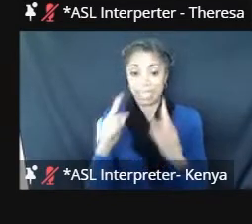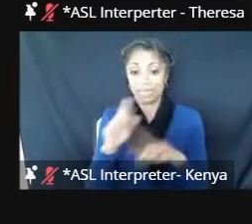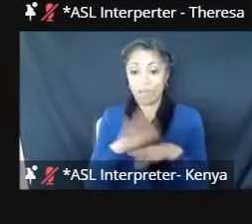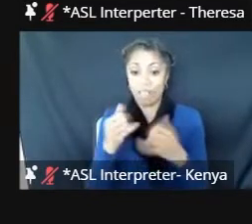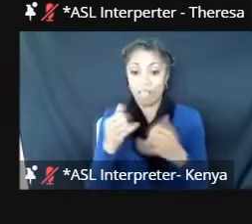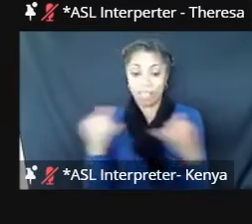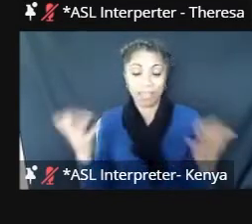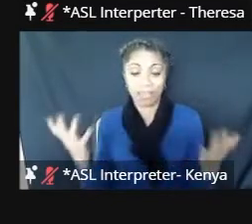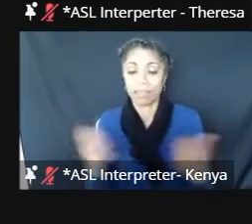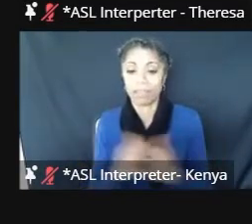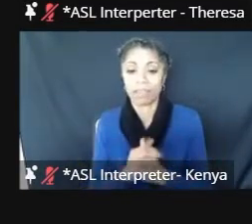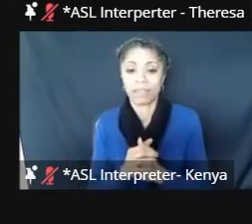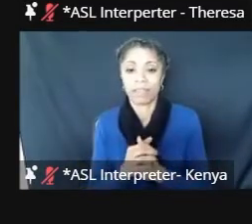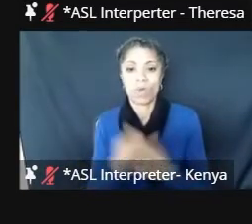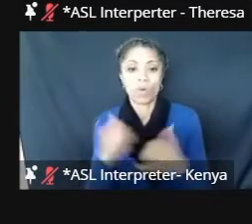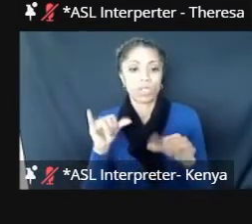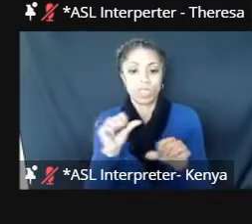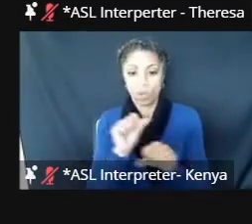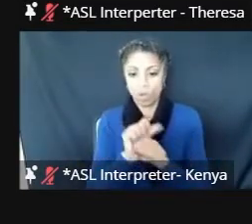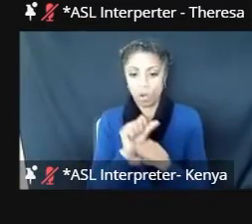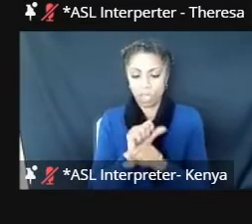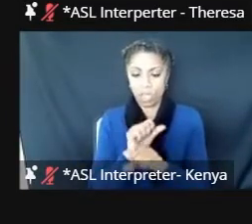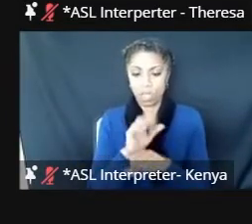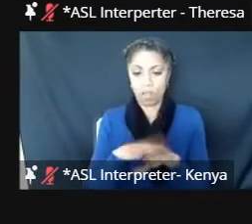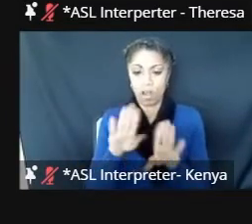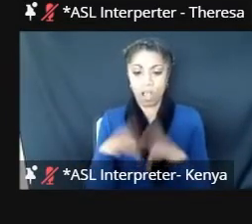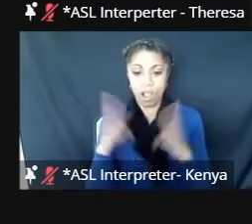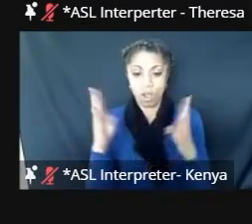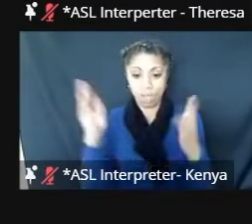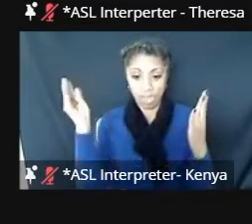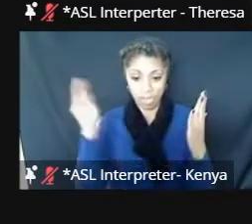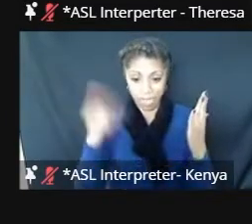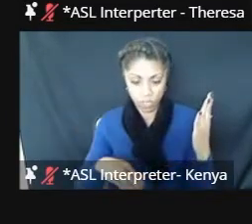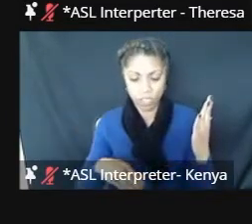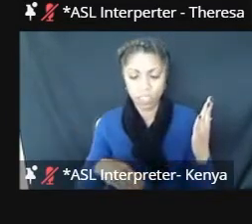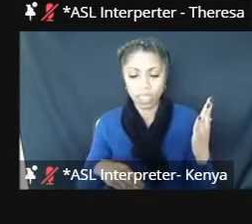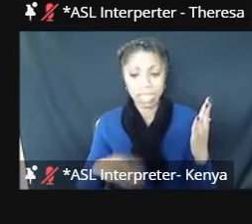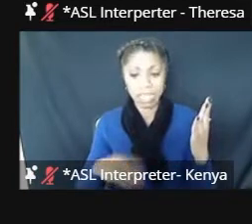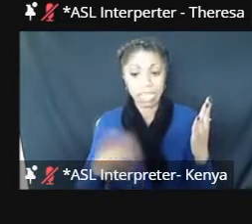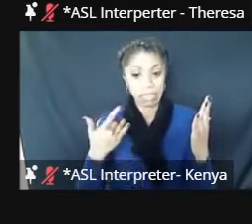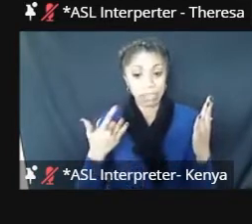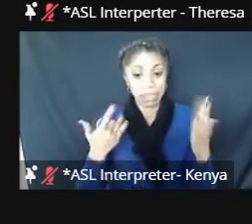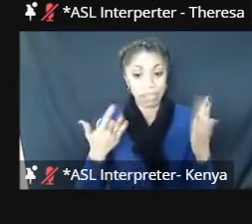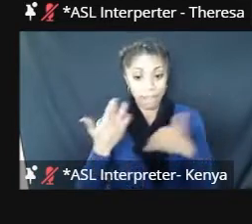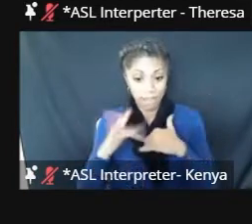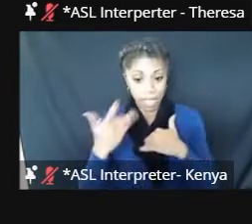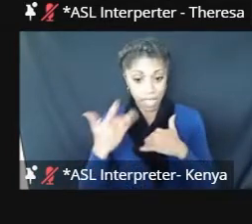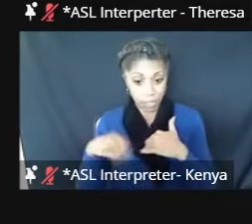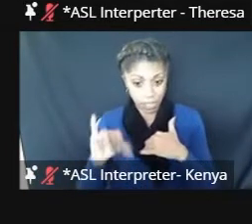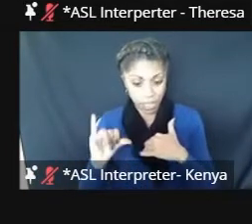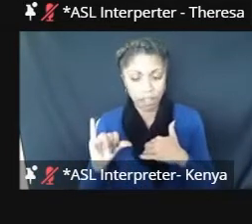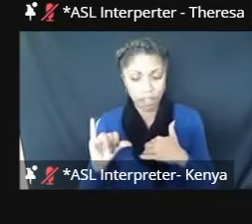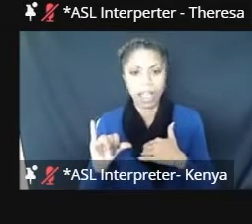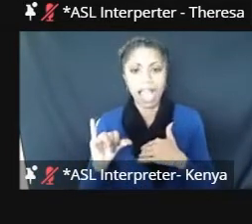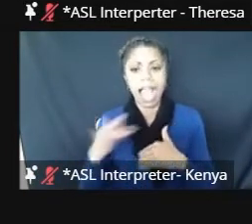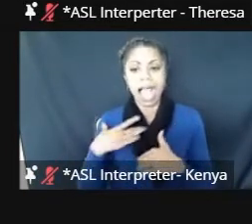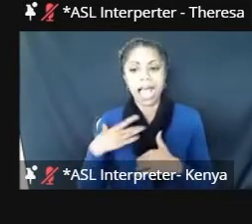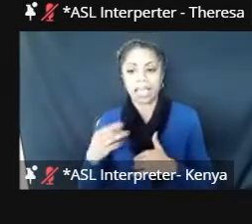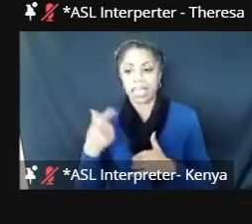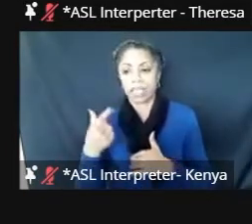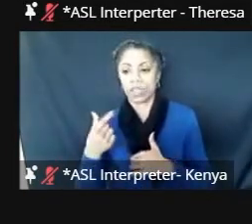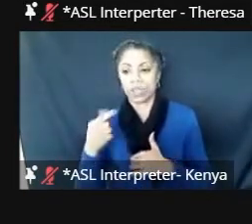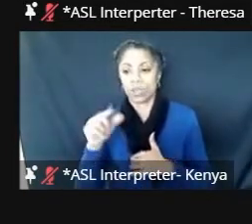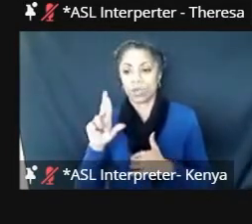still working on our open application. We still have that available. I loved Greenup County's idea of going out to the